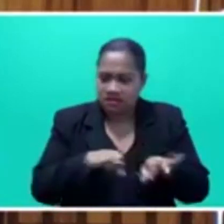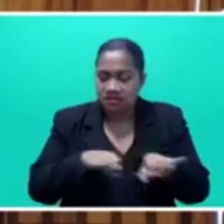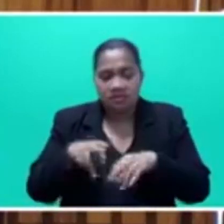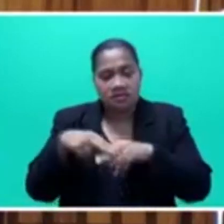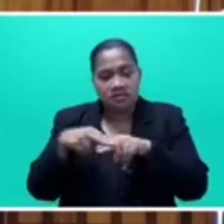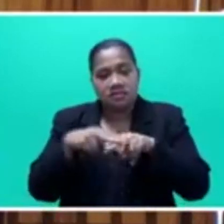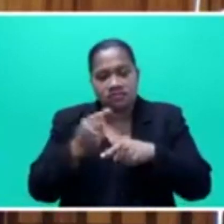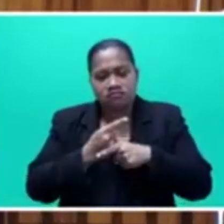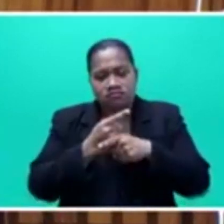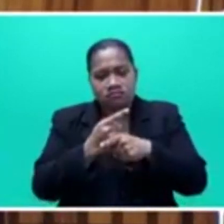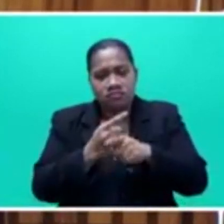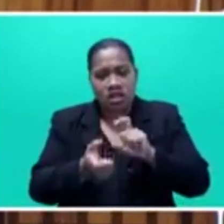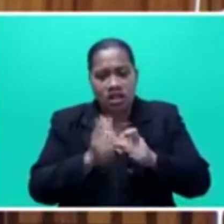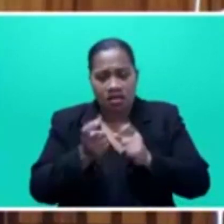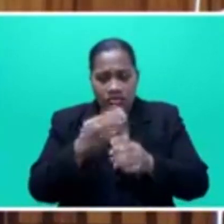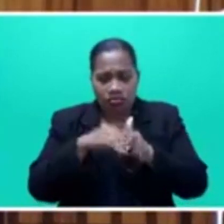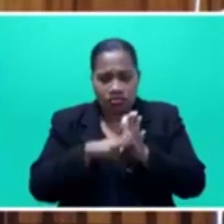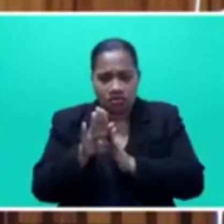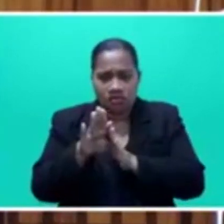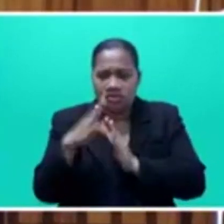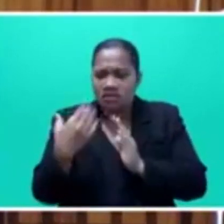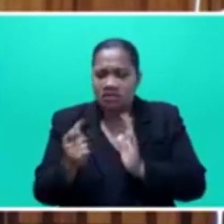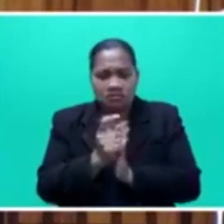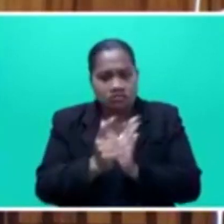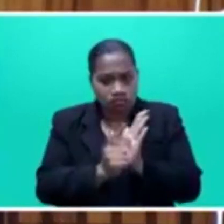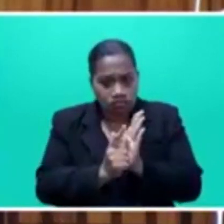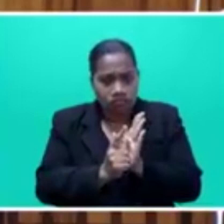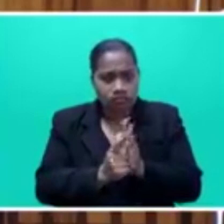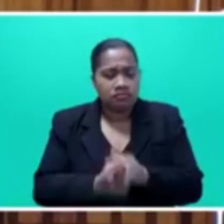guide climate resilience. We have developed the low emissions